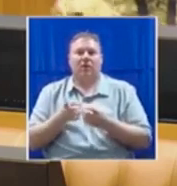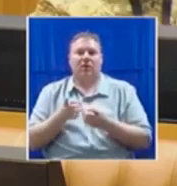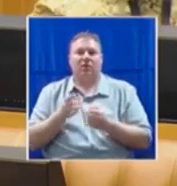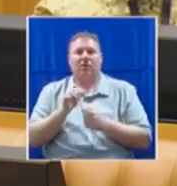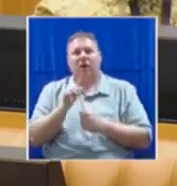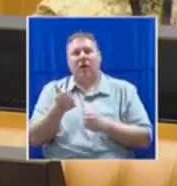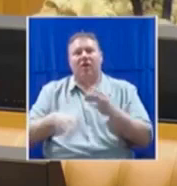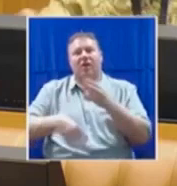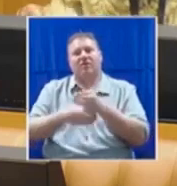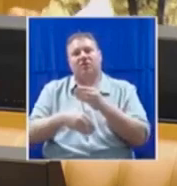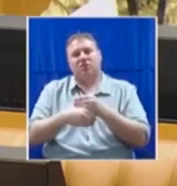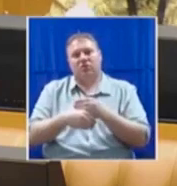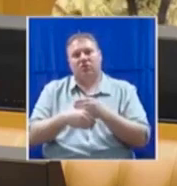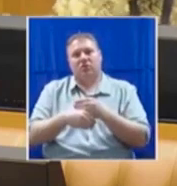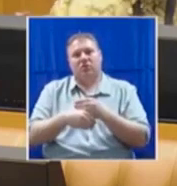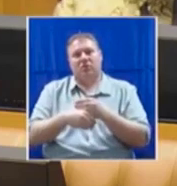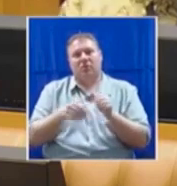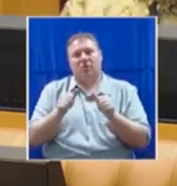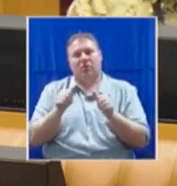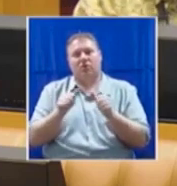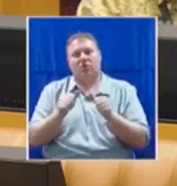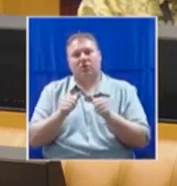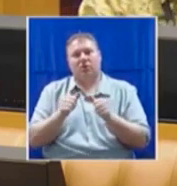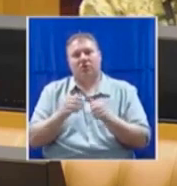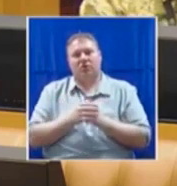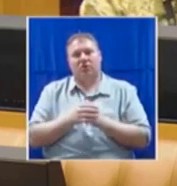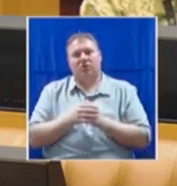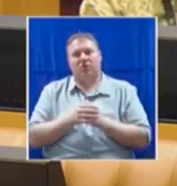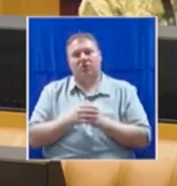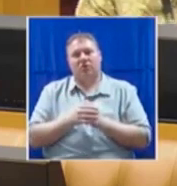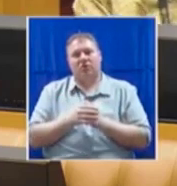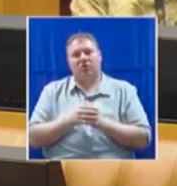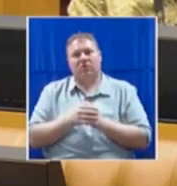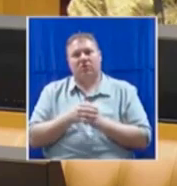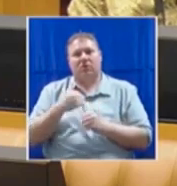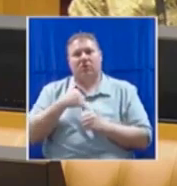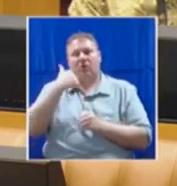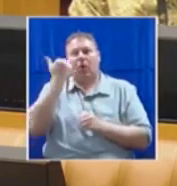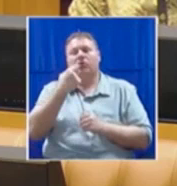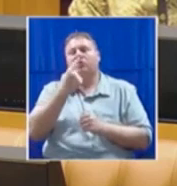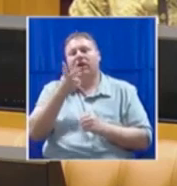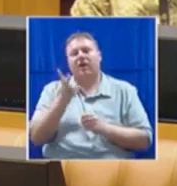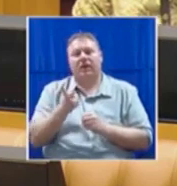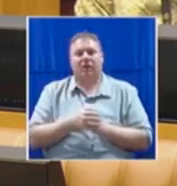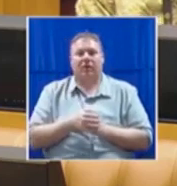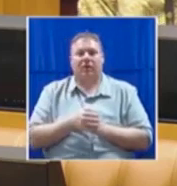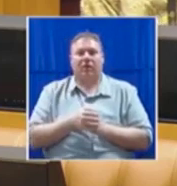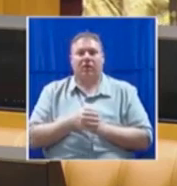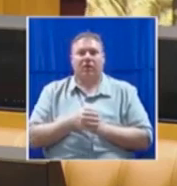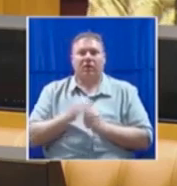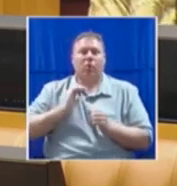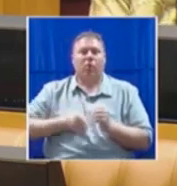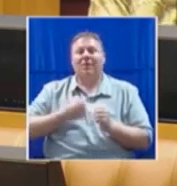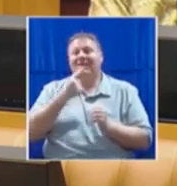additional measures as mitigating factors. I just want to say once again, women have said